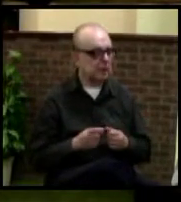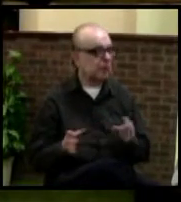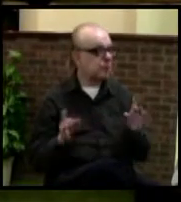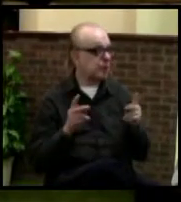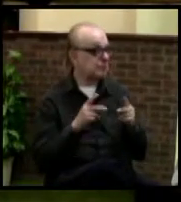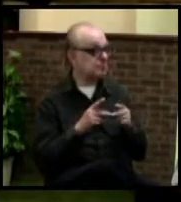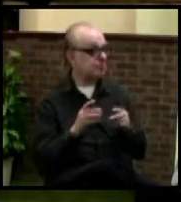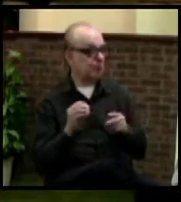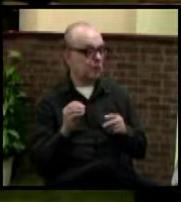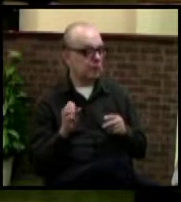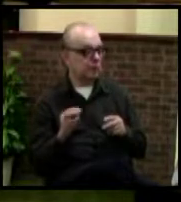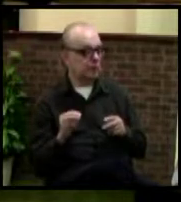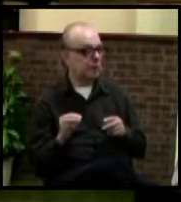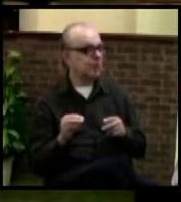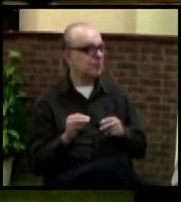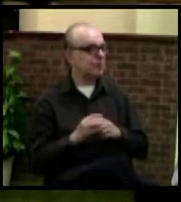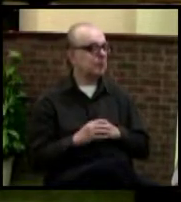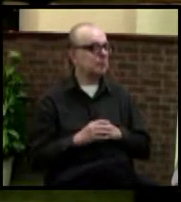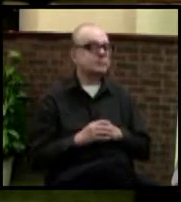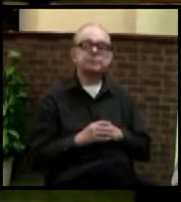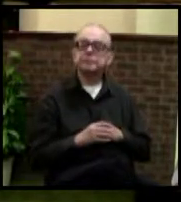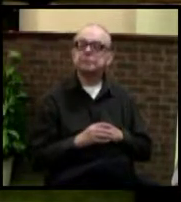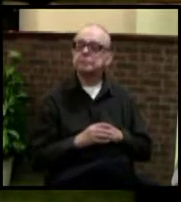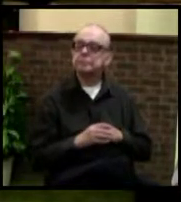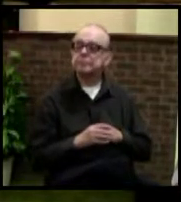There's a poem that I believe